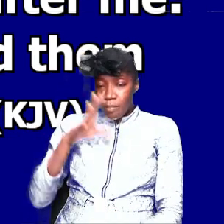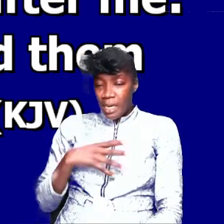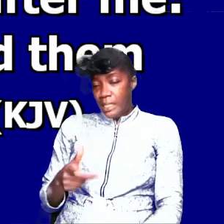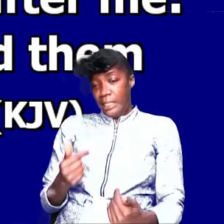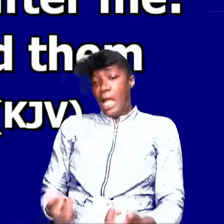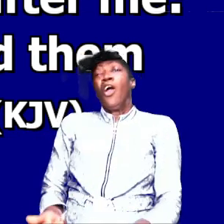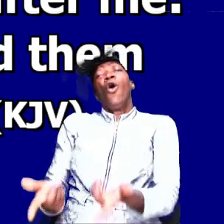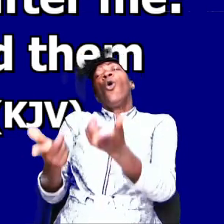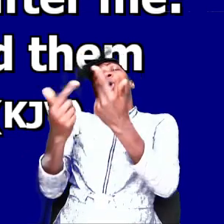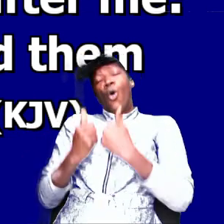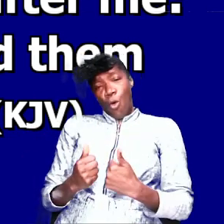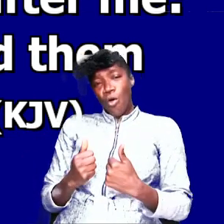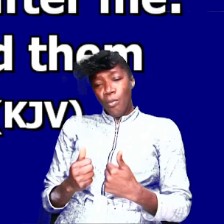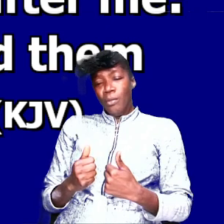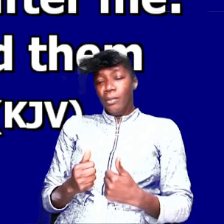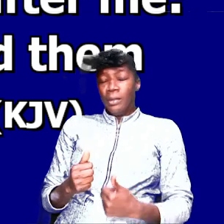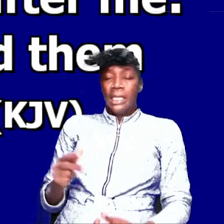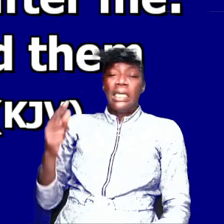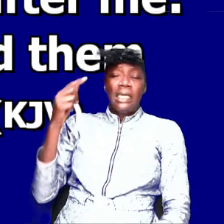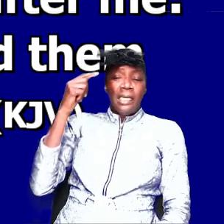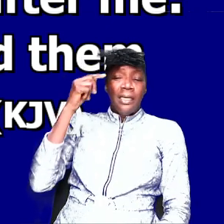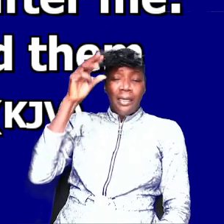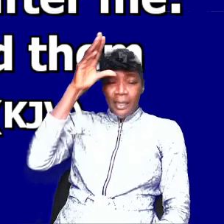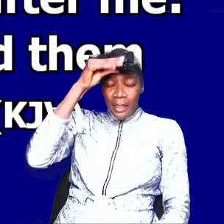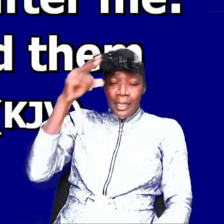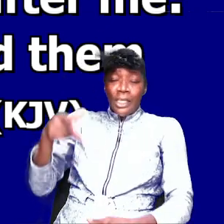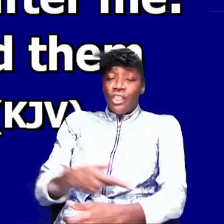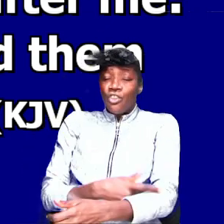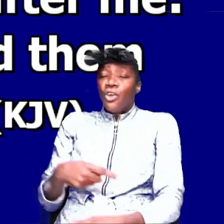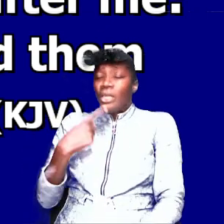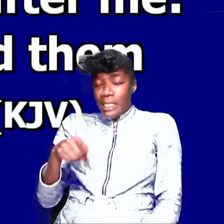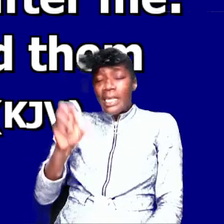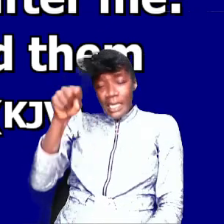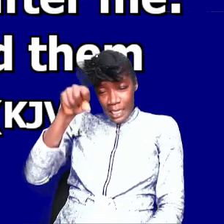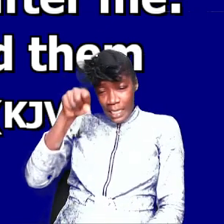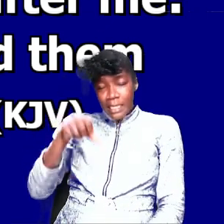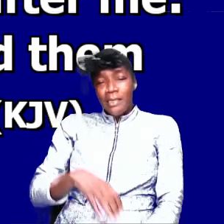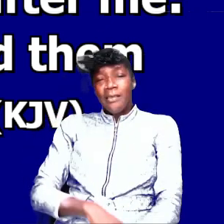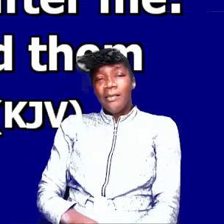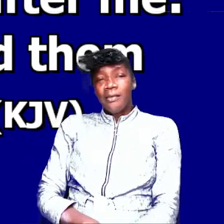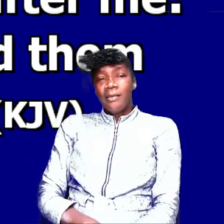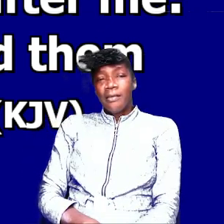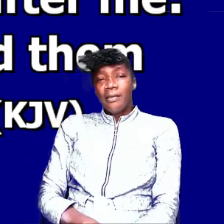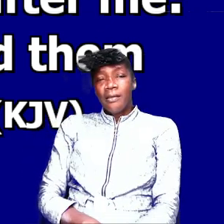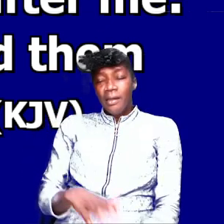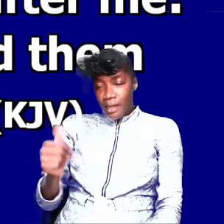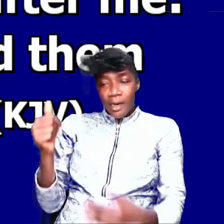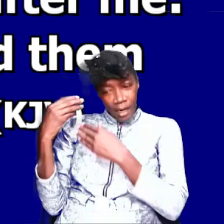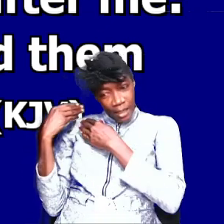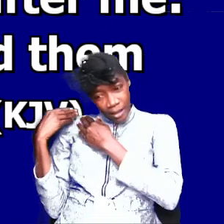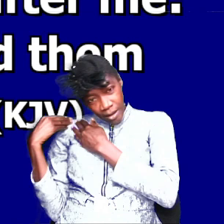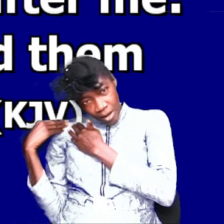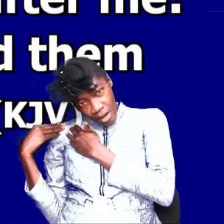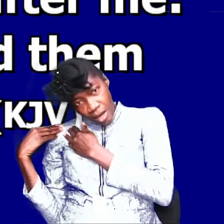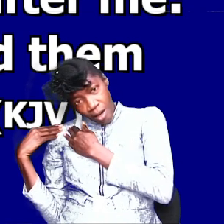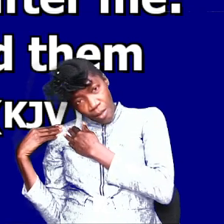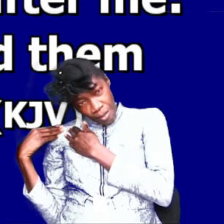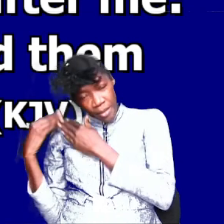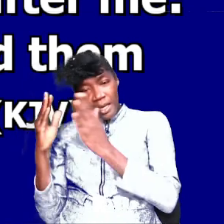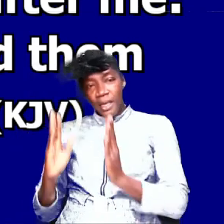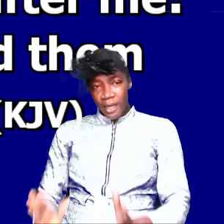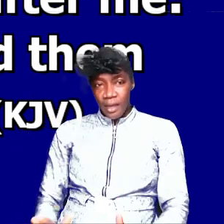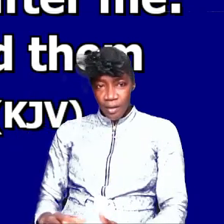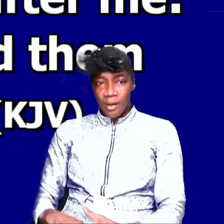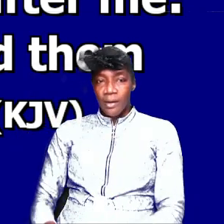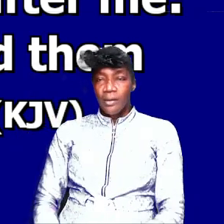up. And Jonathan said, yes, he just called his armor bearer. And, you know, they were victorious in that